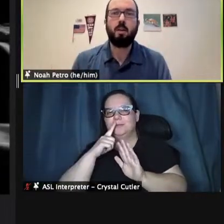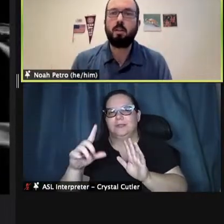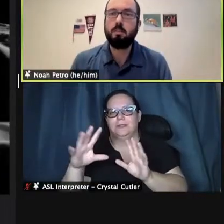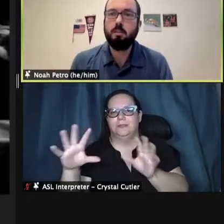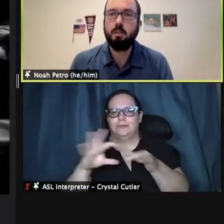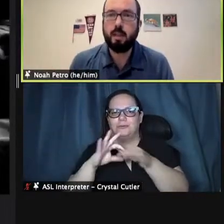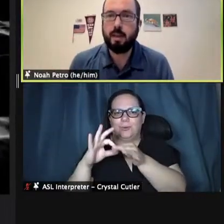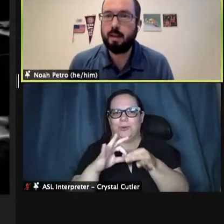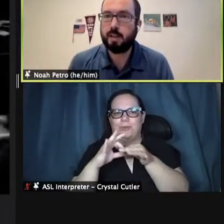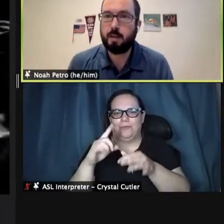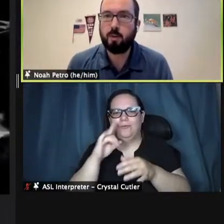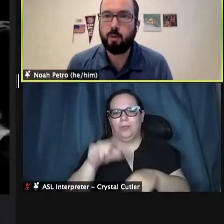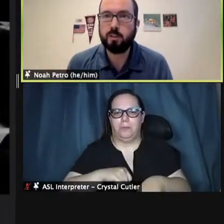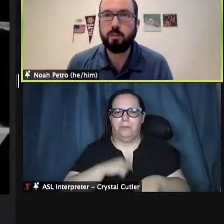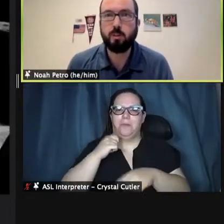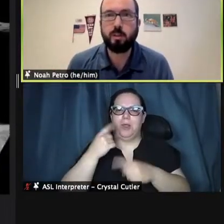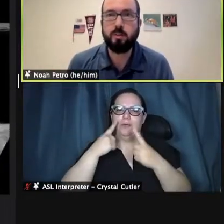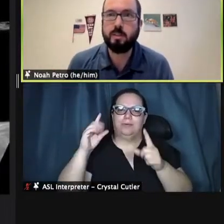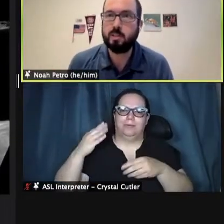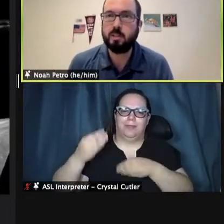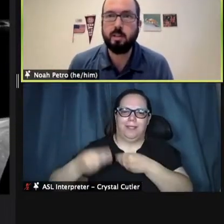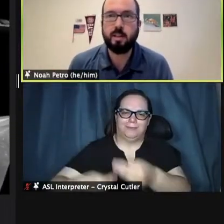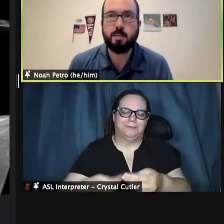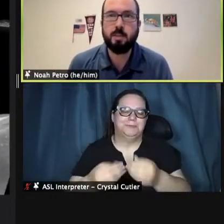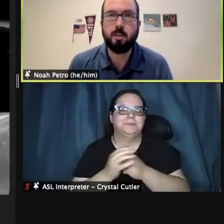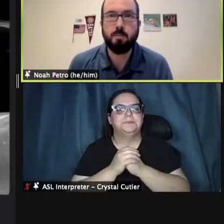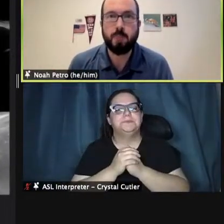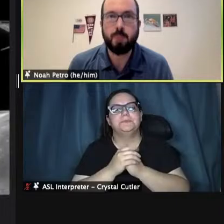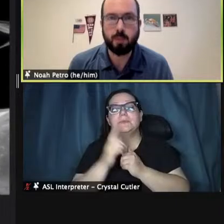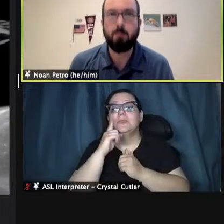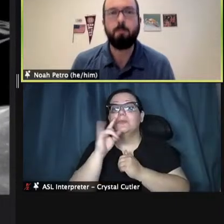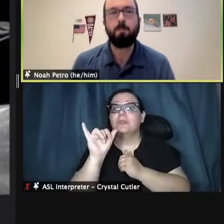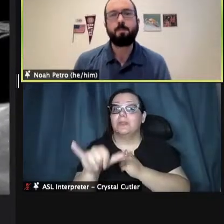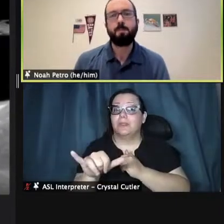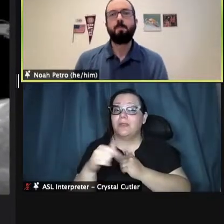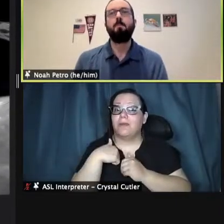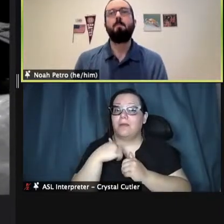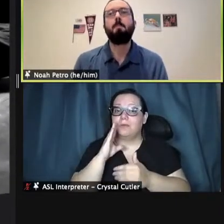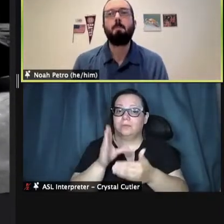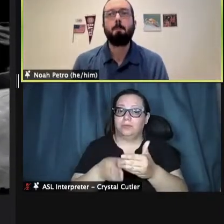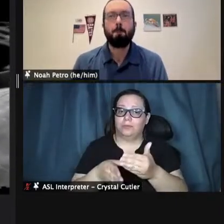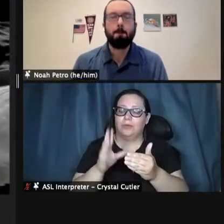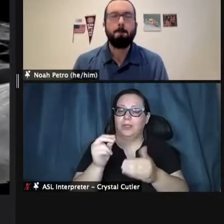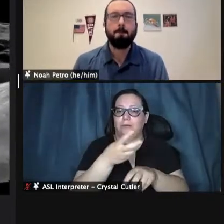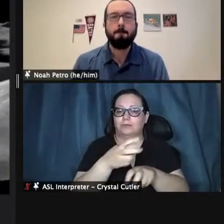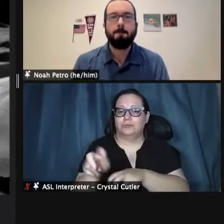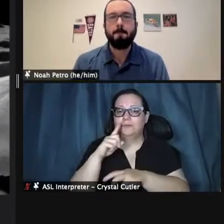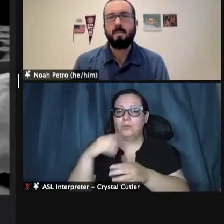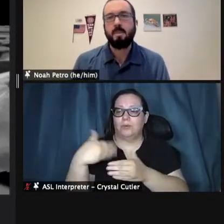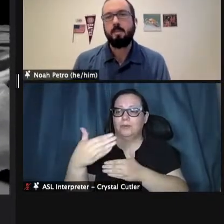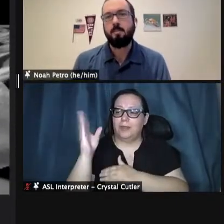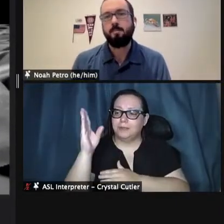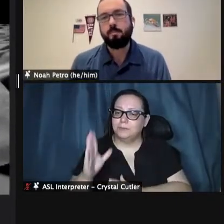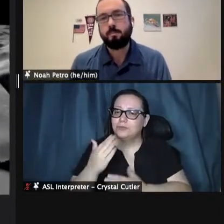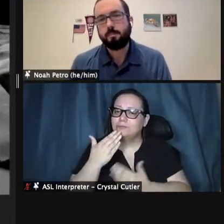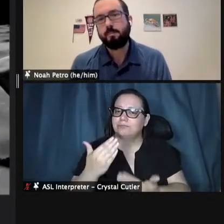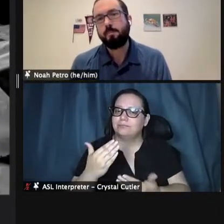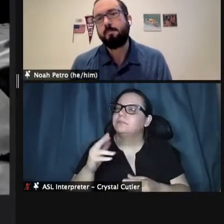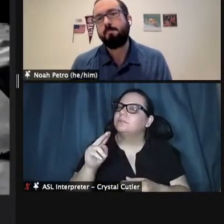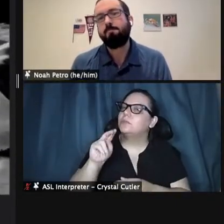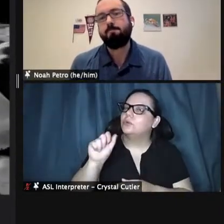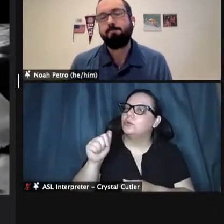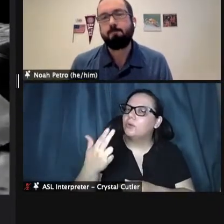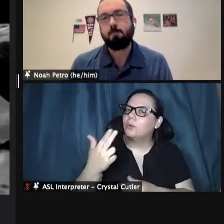that, I'll conclude and have time for questions, or can transition to the next speaker. Thank you. Noah, thank you so much.